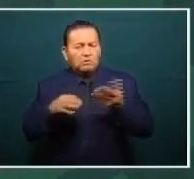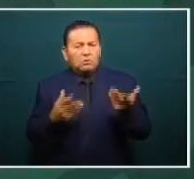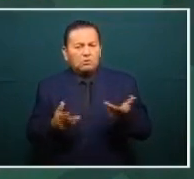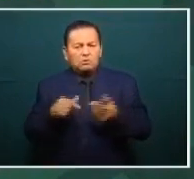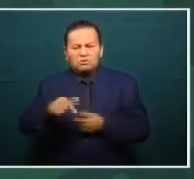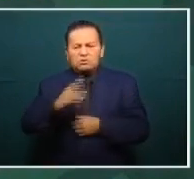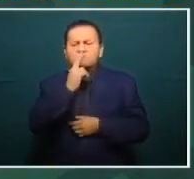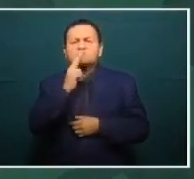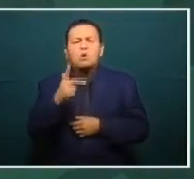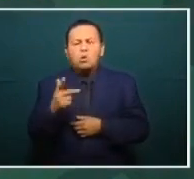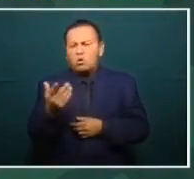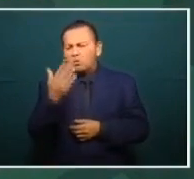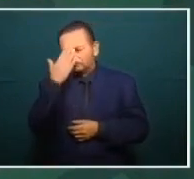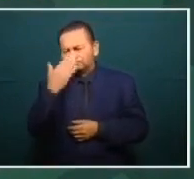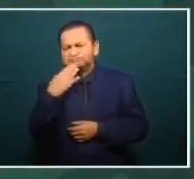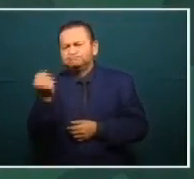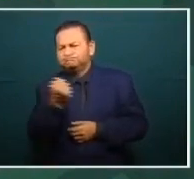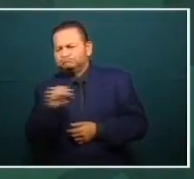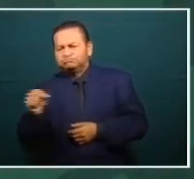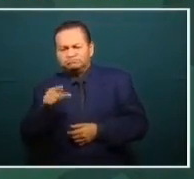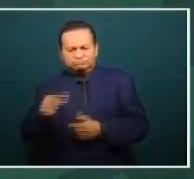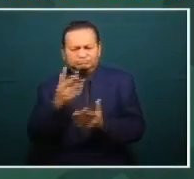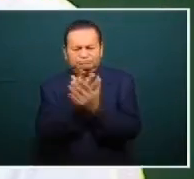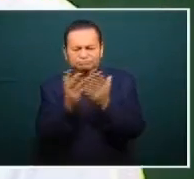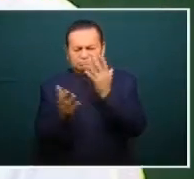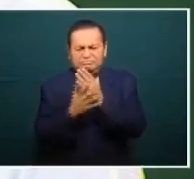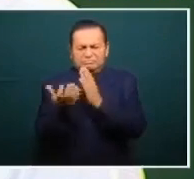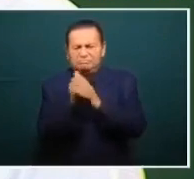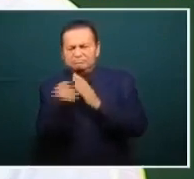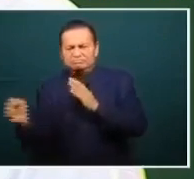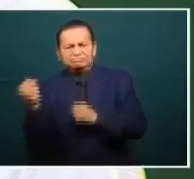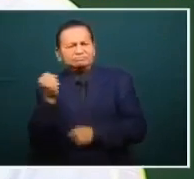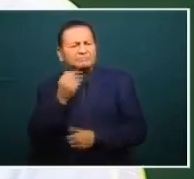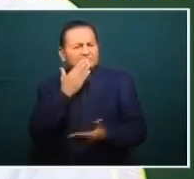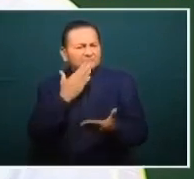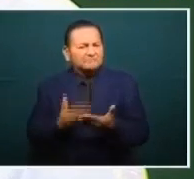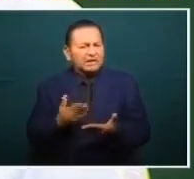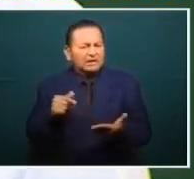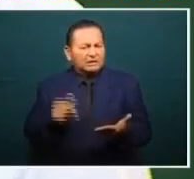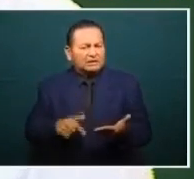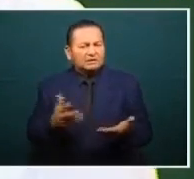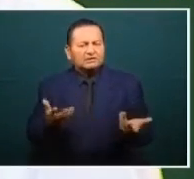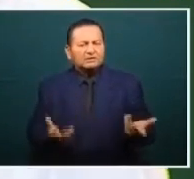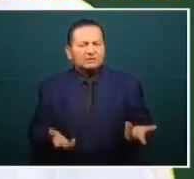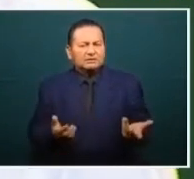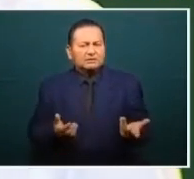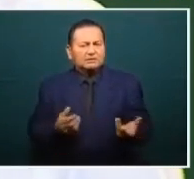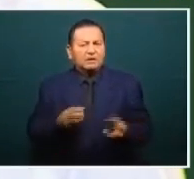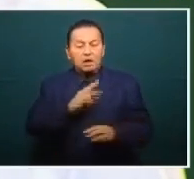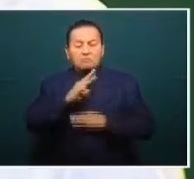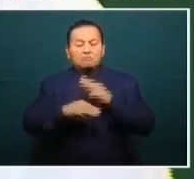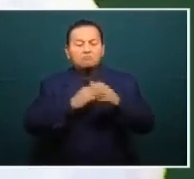the Mexican workers are the best workers of the world.